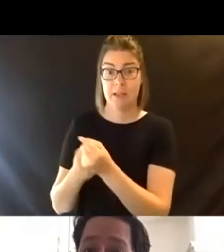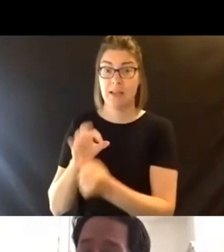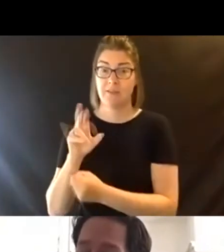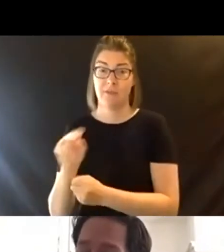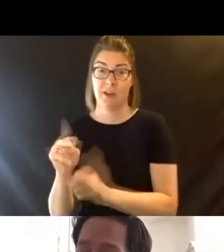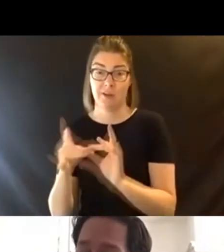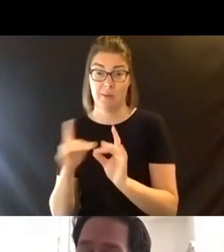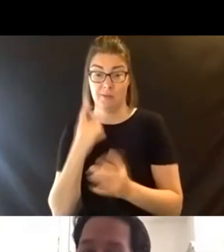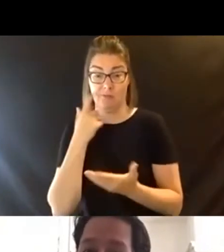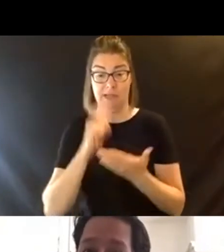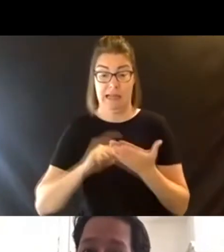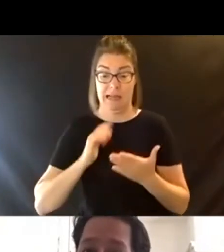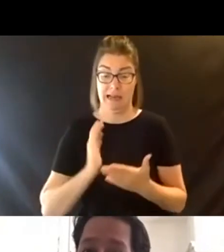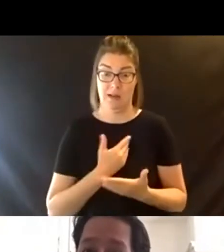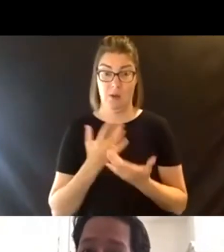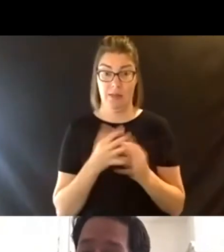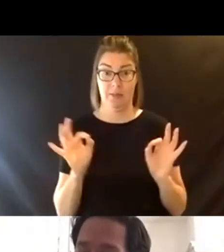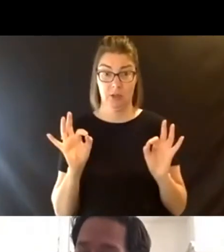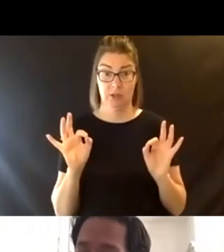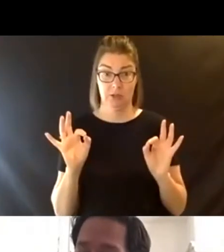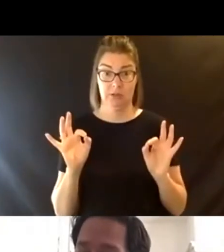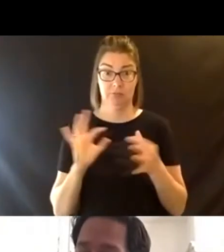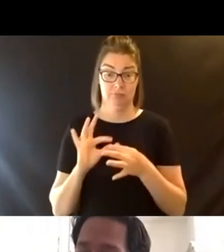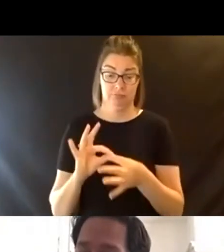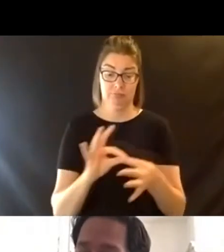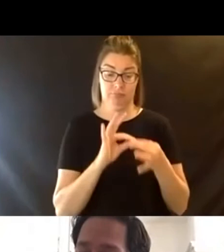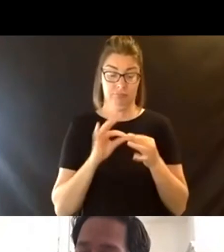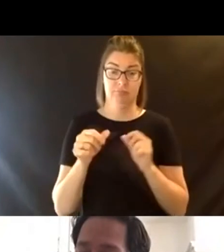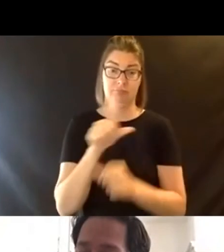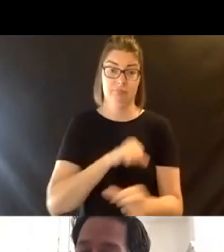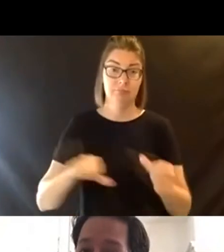our liberation is all tied in one another's.